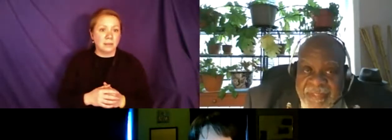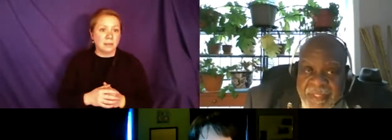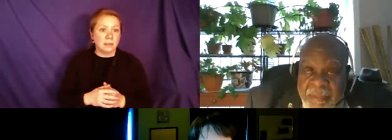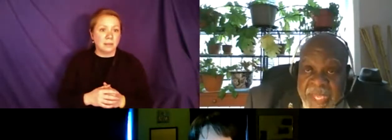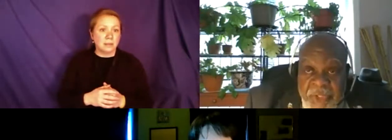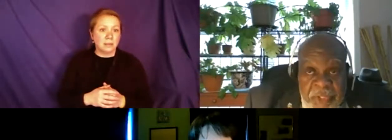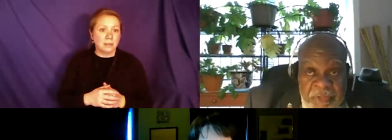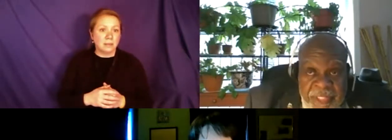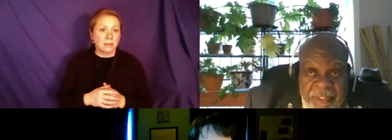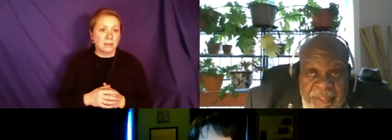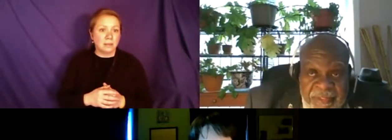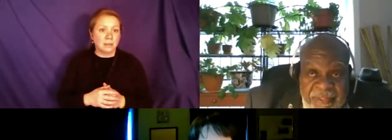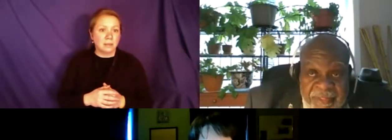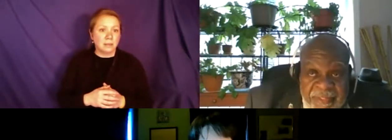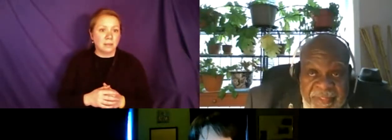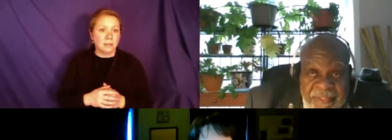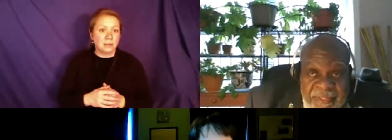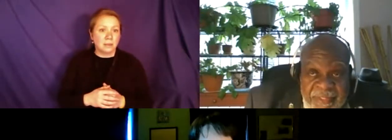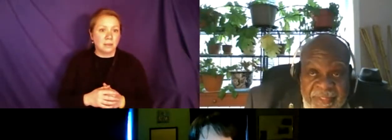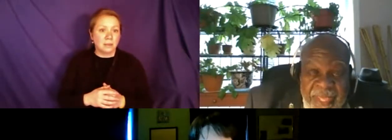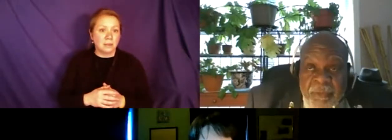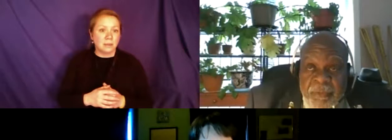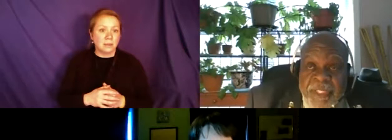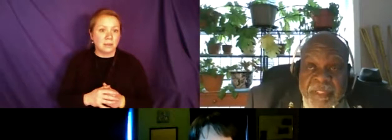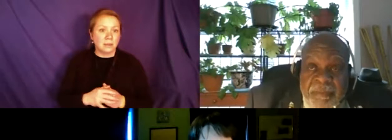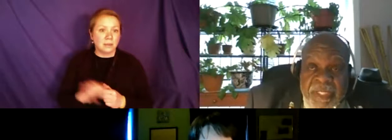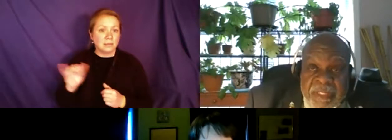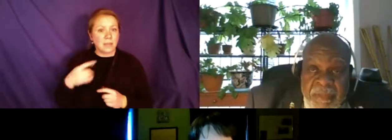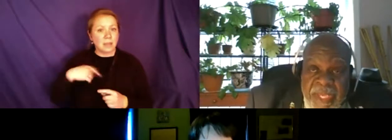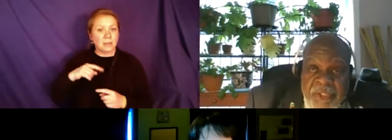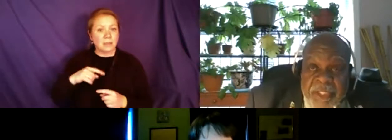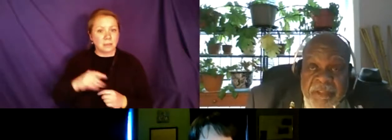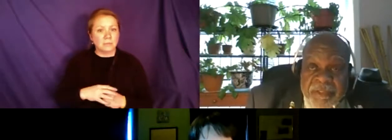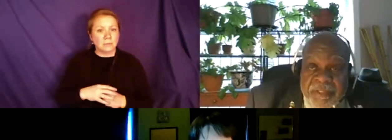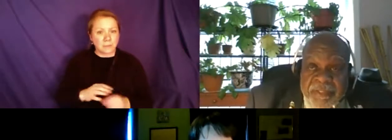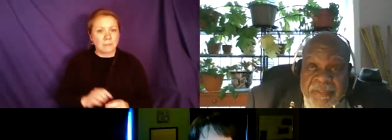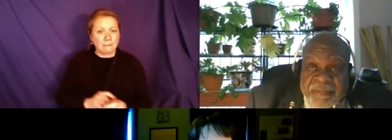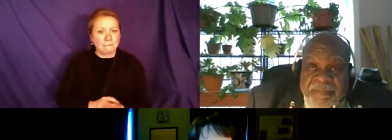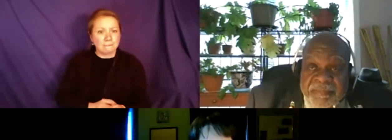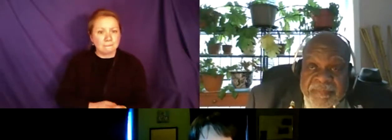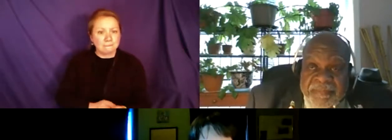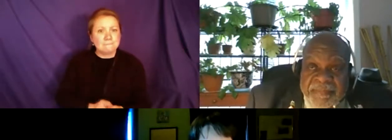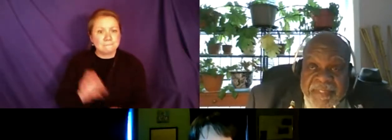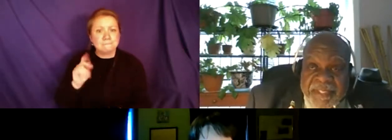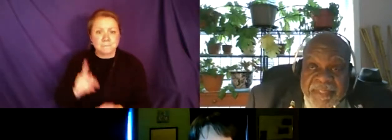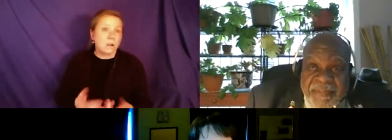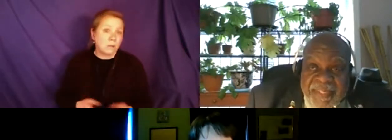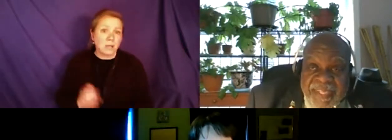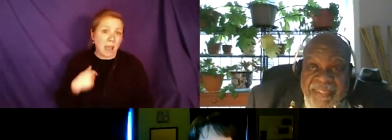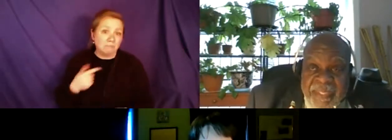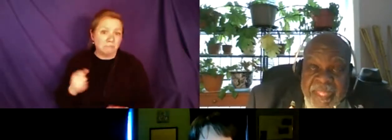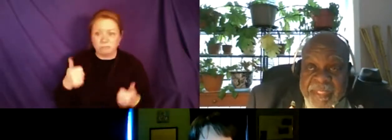has Imagineering. That's what we need to be, as Imagineers. You